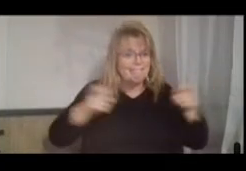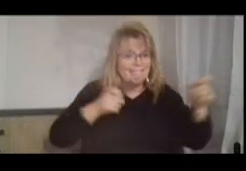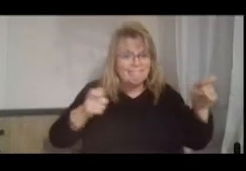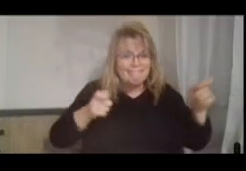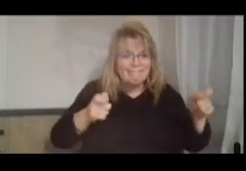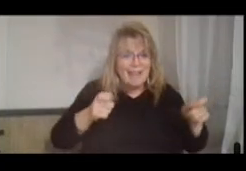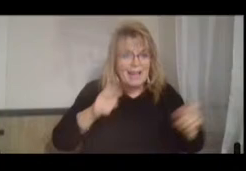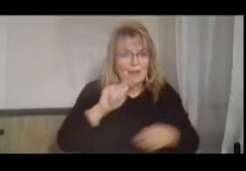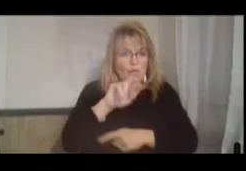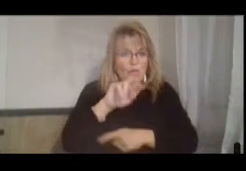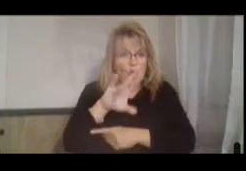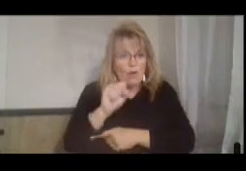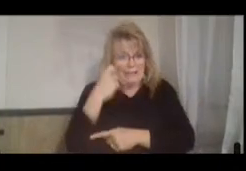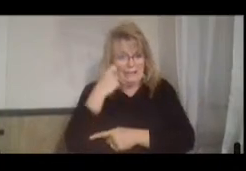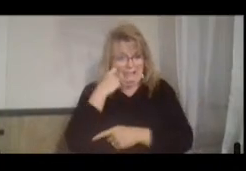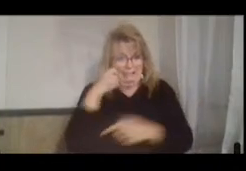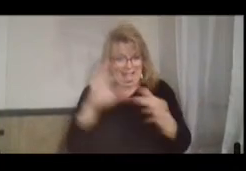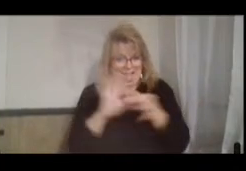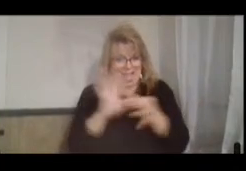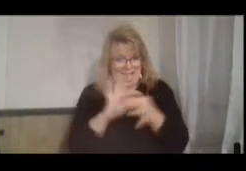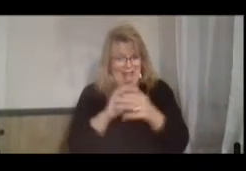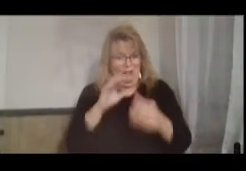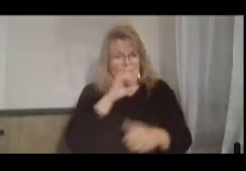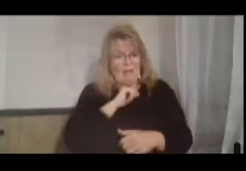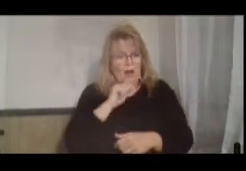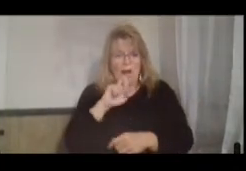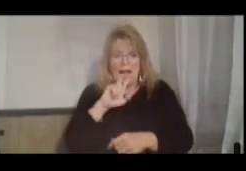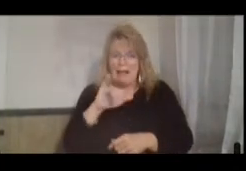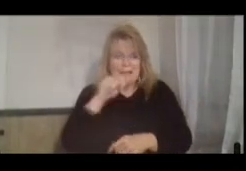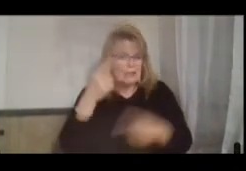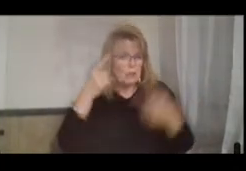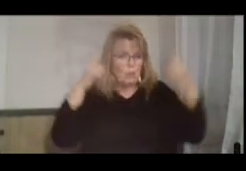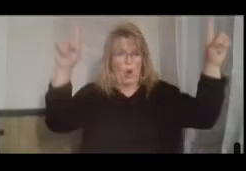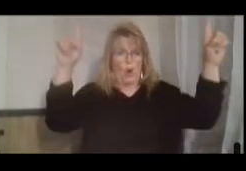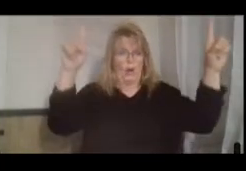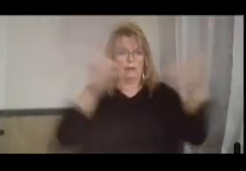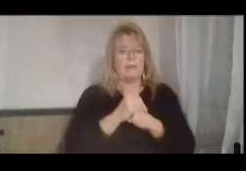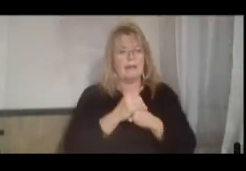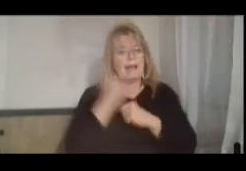talking about. So the old alleyway just doesn't work. If we decide just to